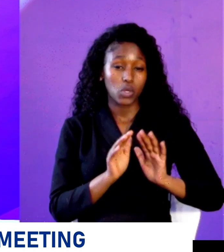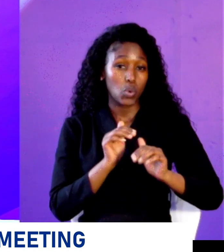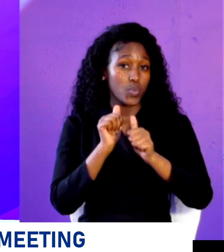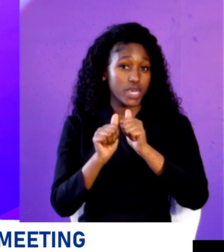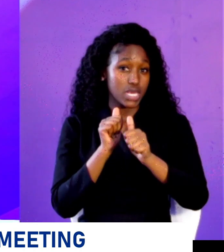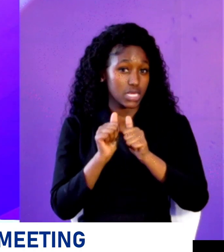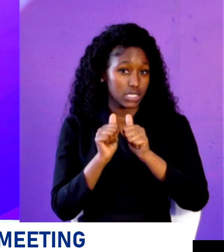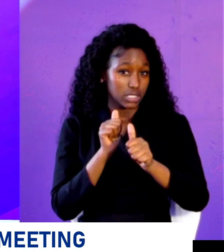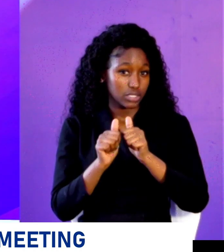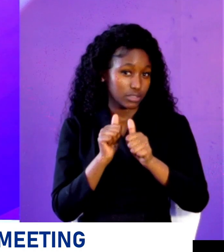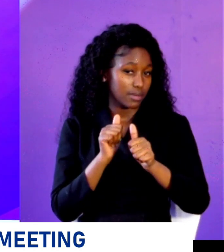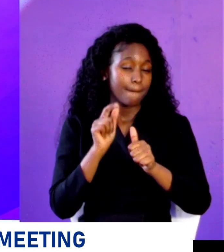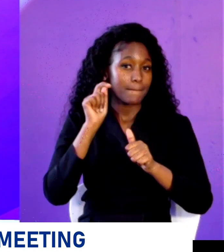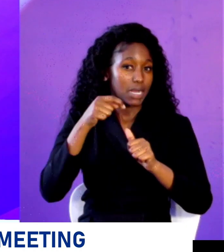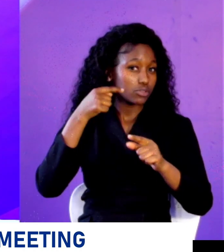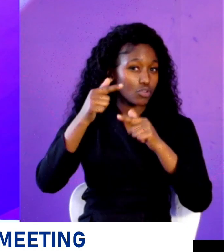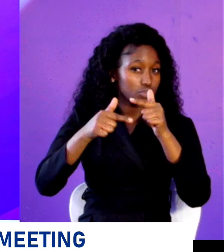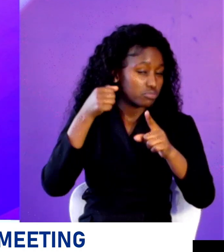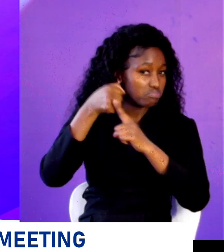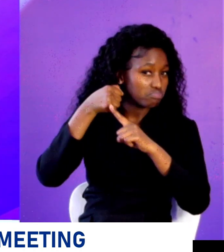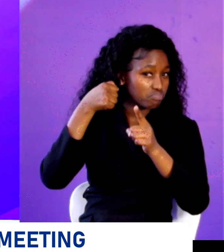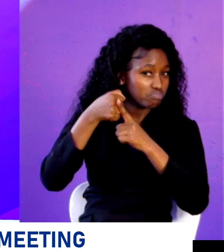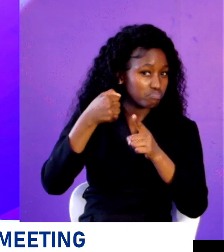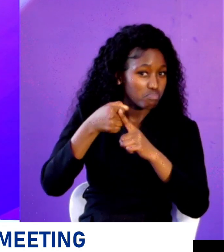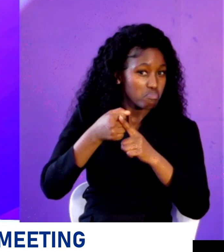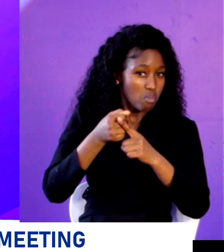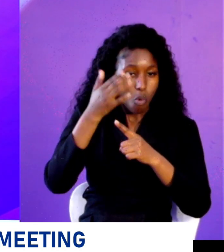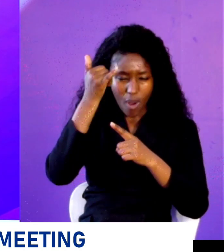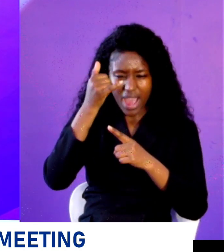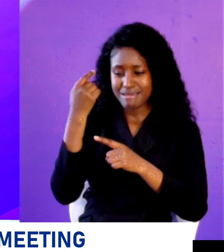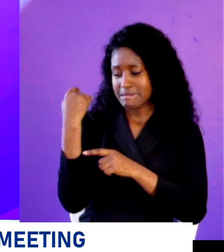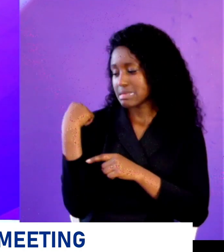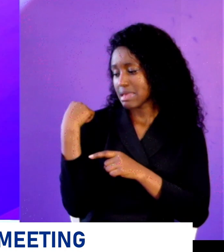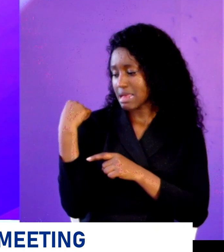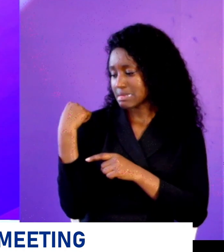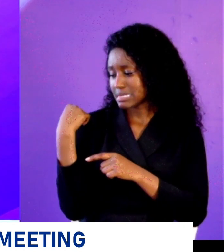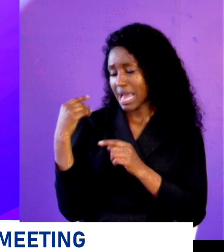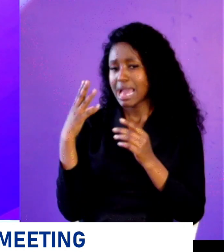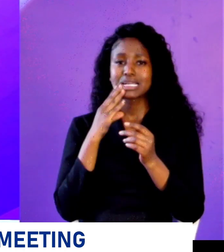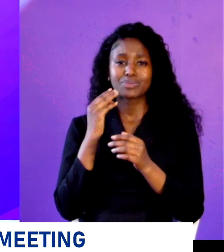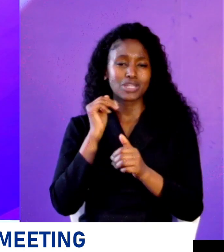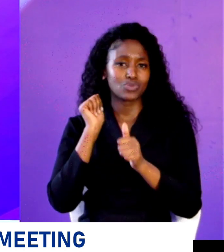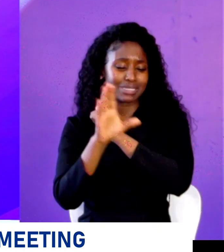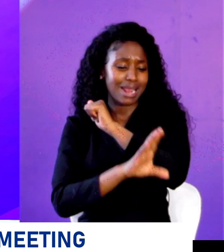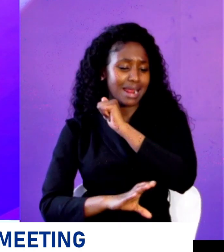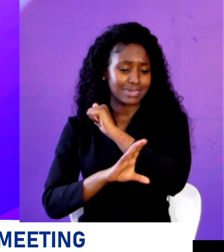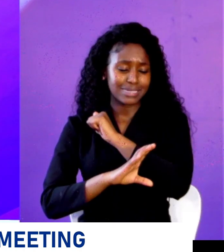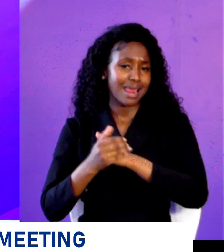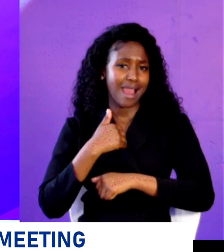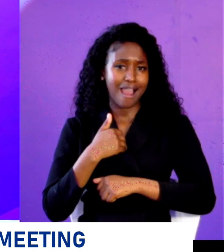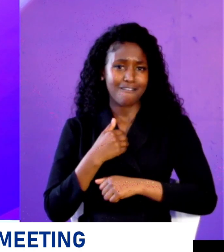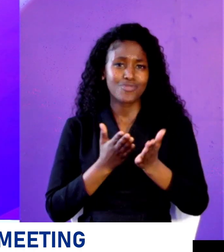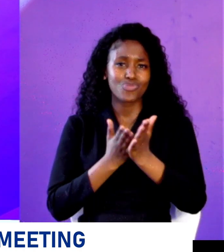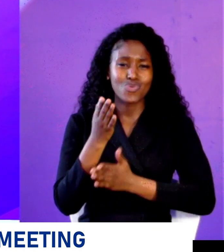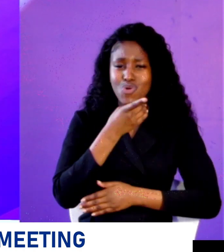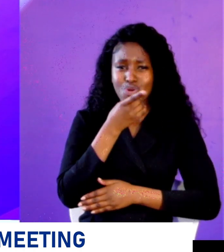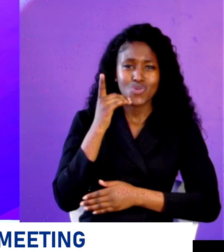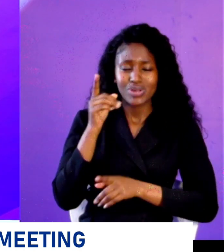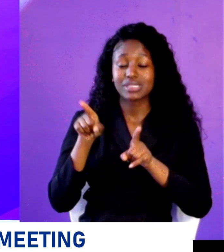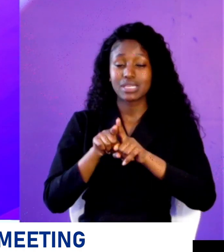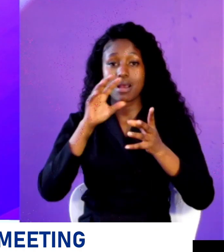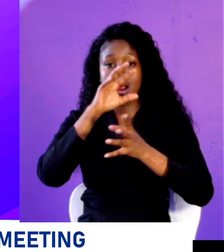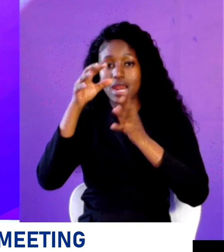given the country's recent experiences with drought and climate change